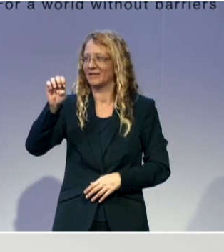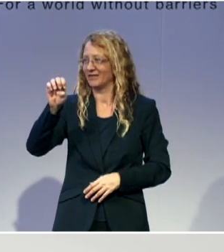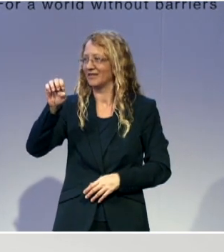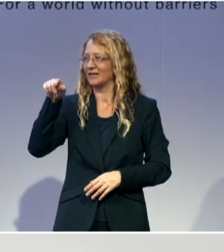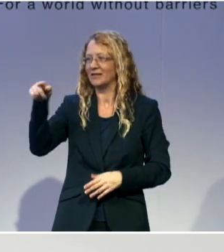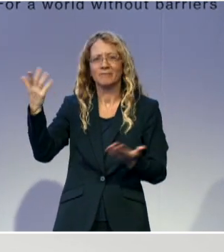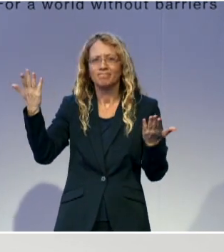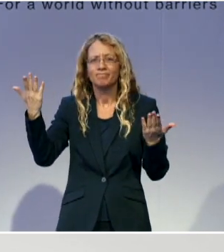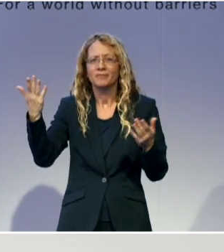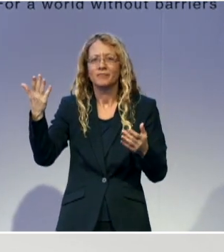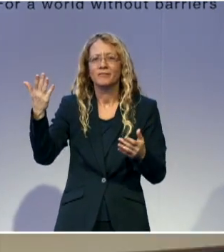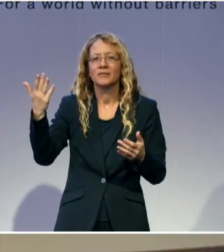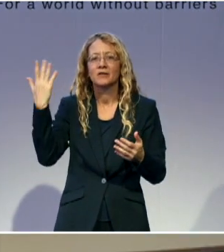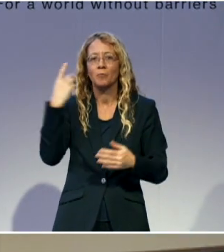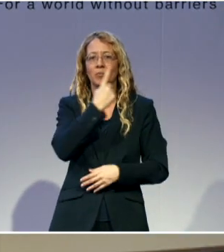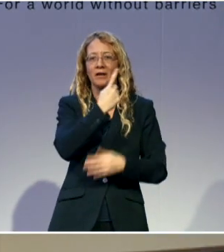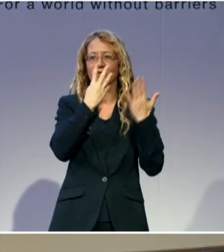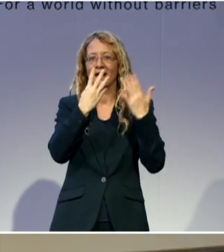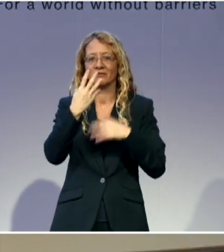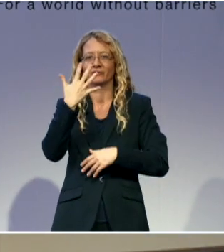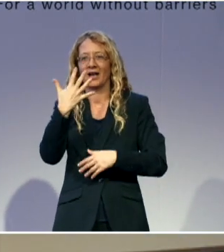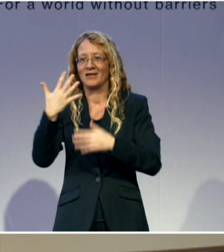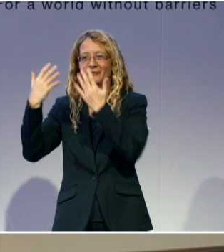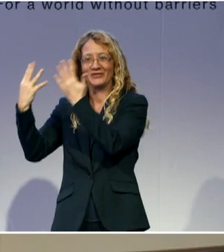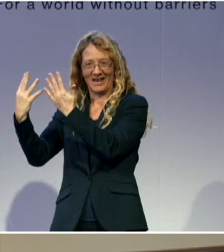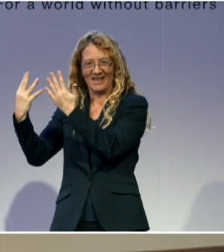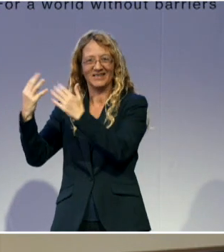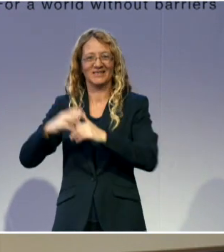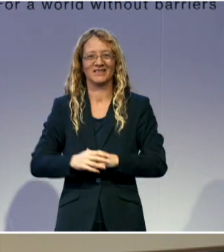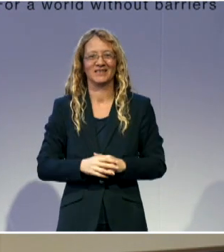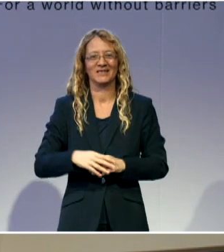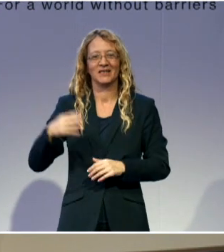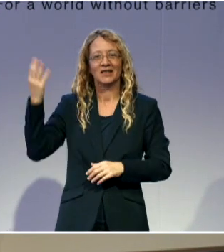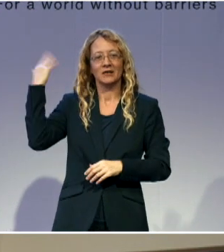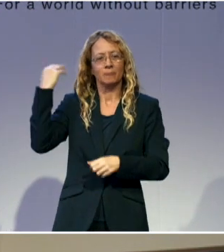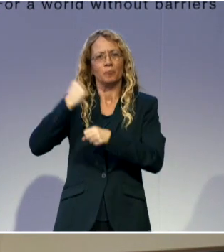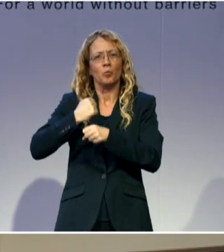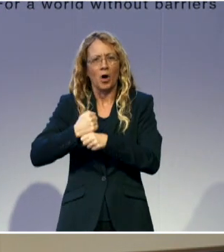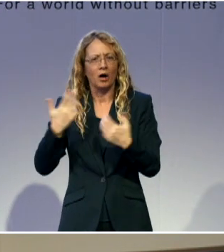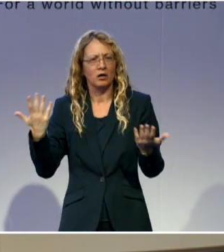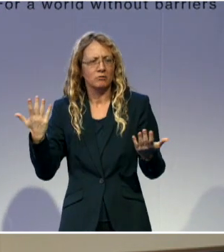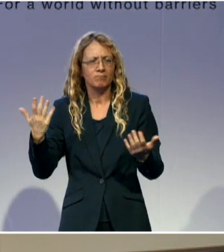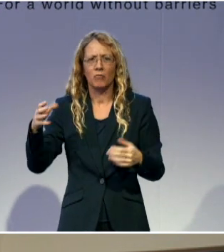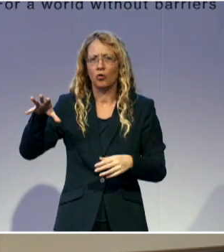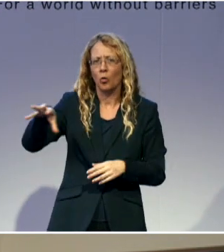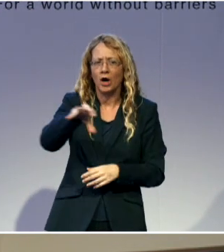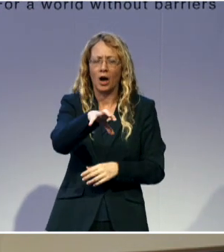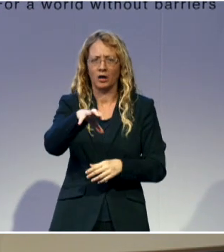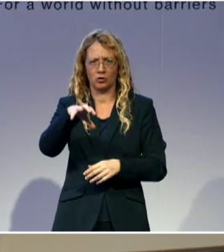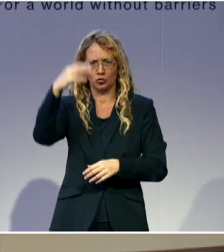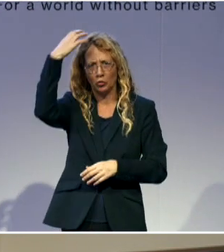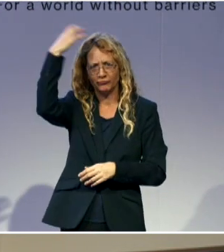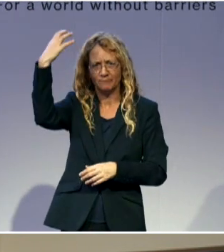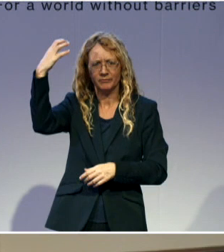Since 1995, it has been working as a contractor for local governments to provide personal ombudsman and a